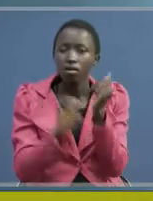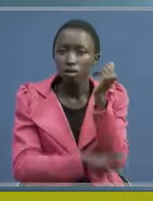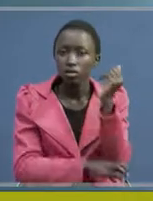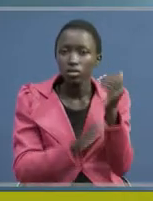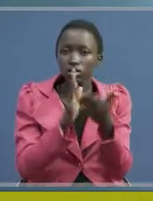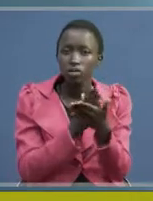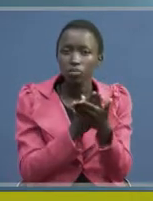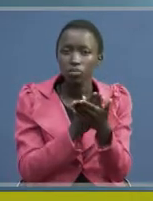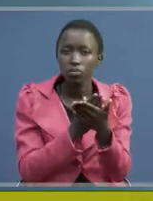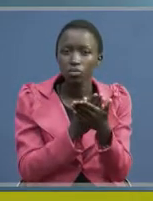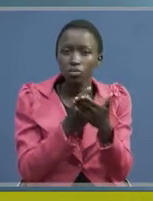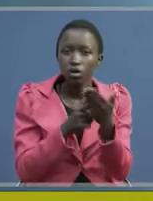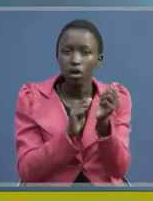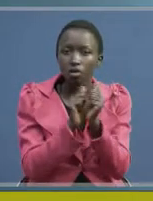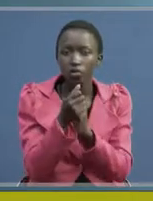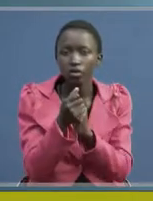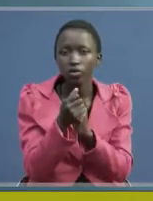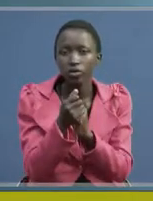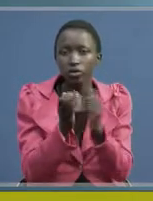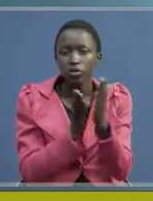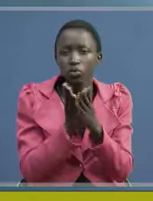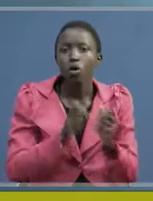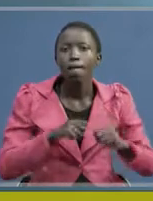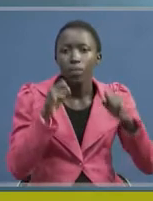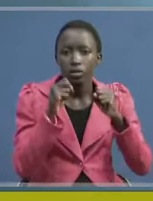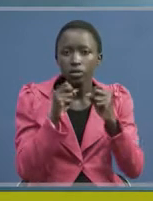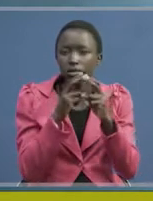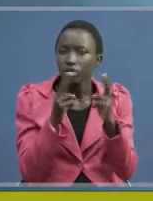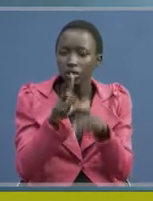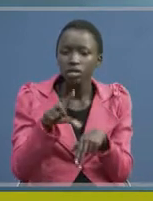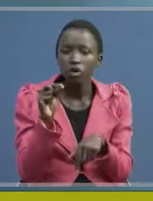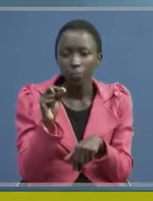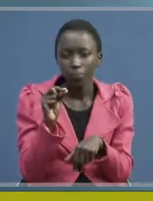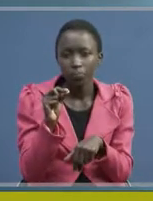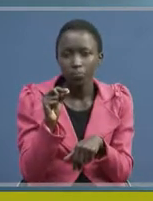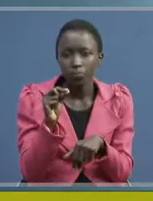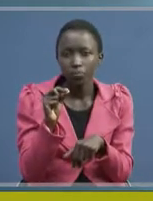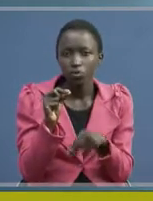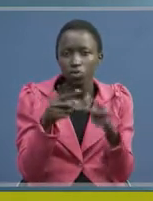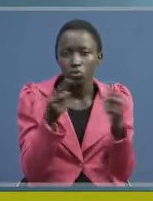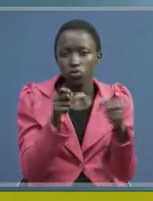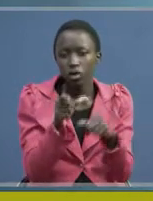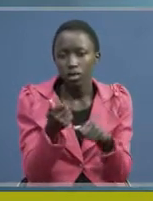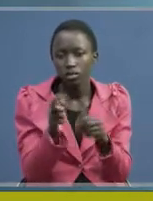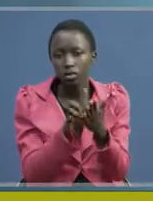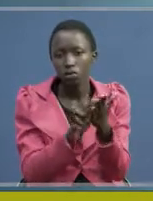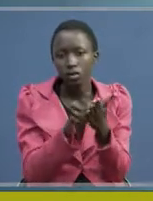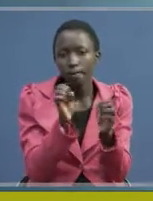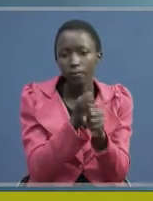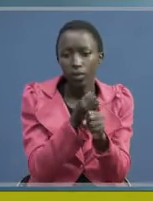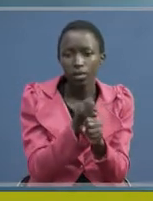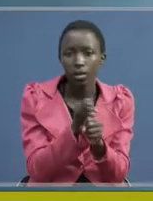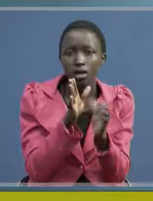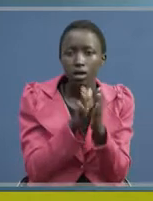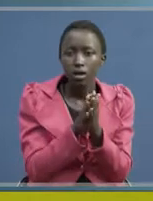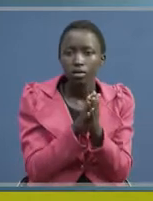are some duties that have been avoided through the process. So they come at a very cheap rate, as opposed to something that is locally manufactured,